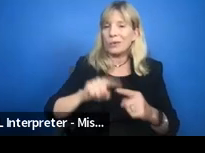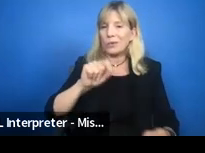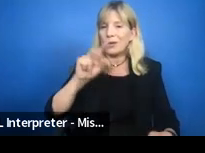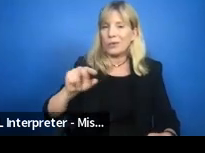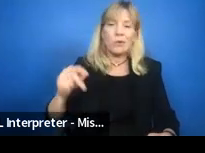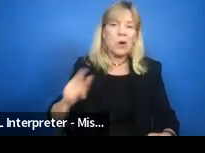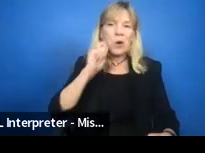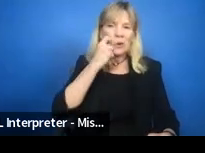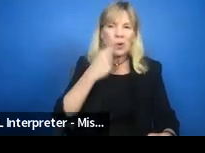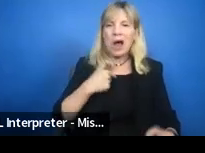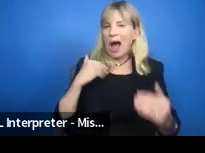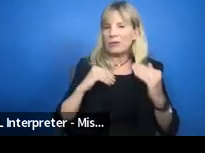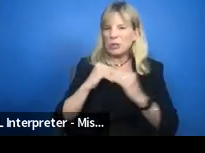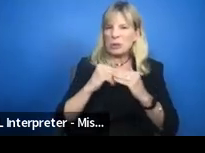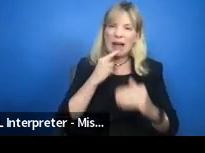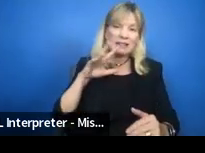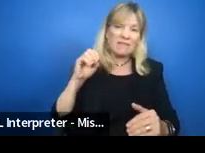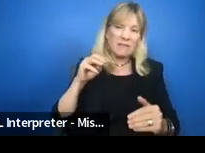close. Yeah, you were right on.